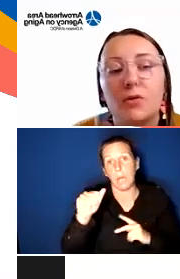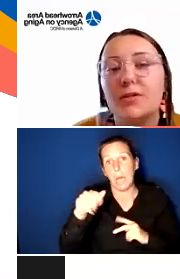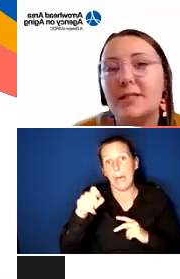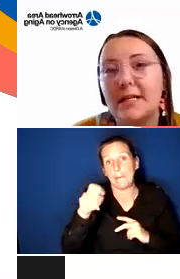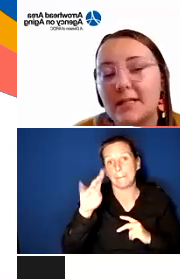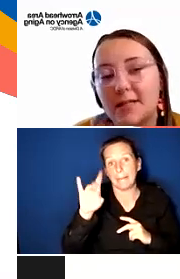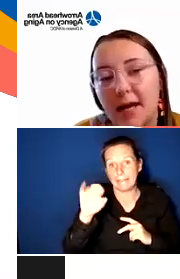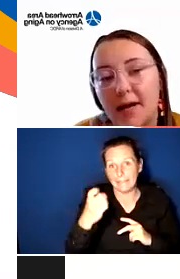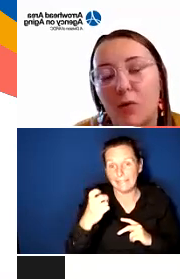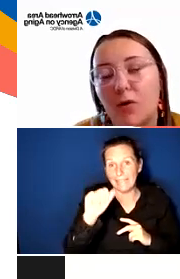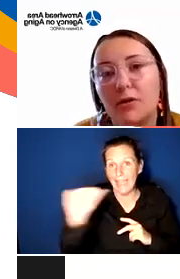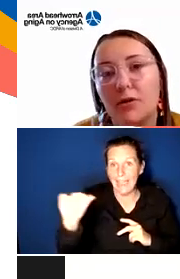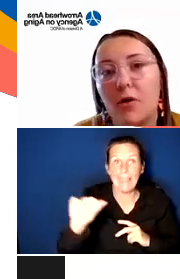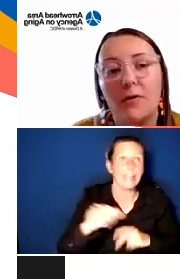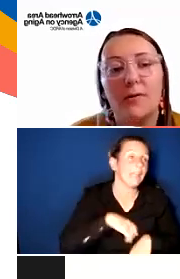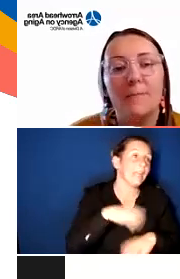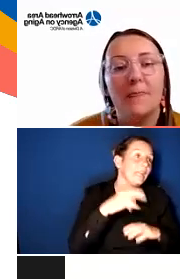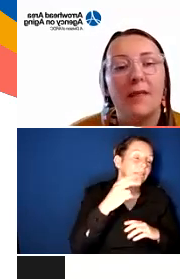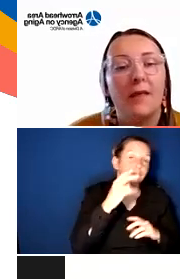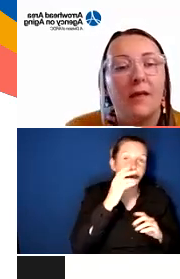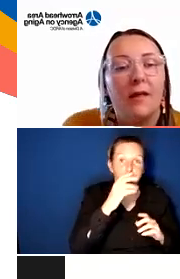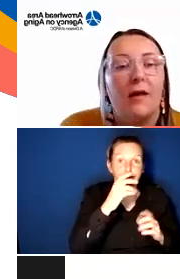the tools and dig into the data more on your own.